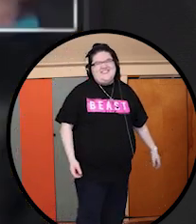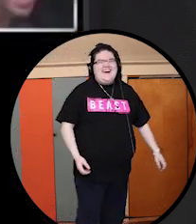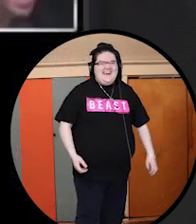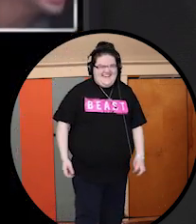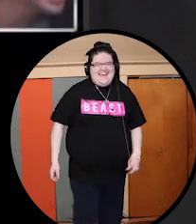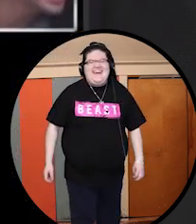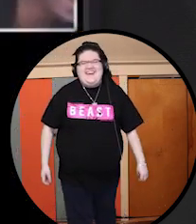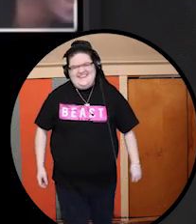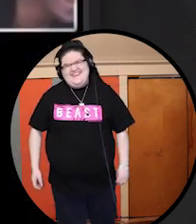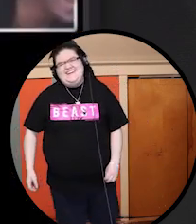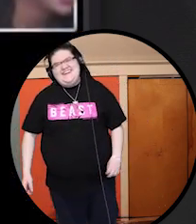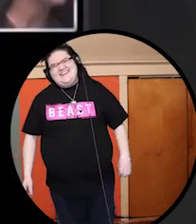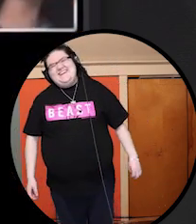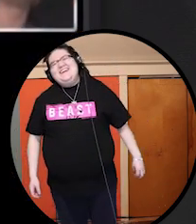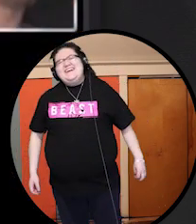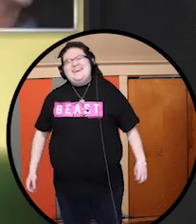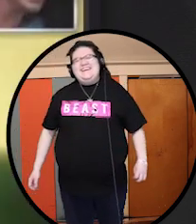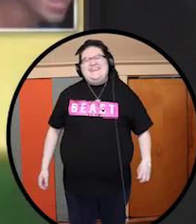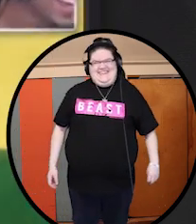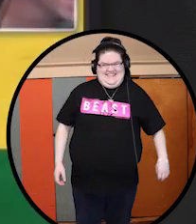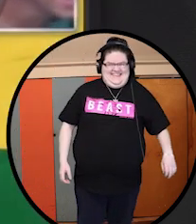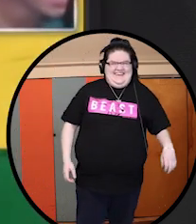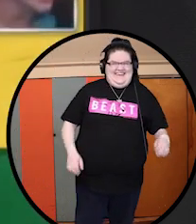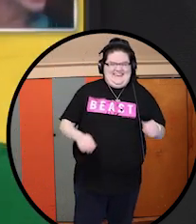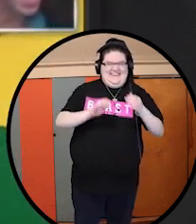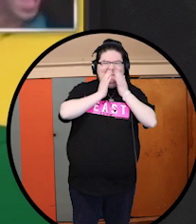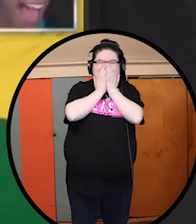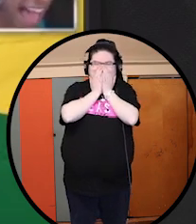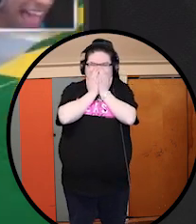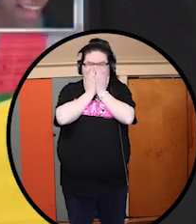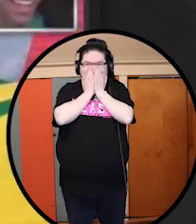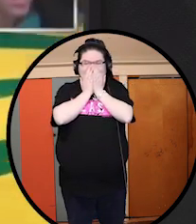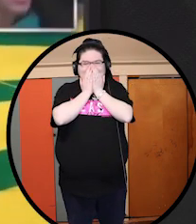He tried to miss a